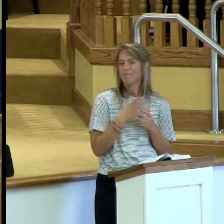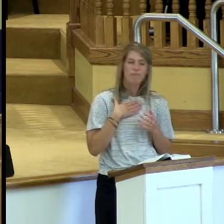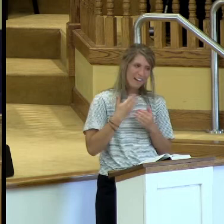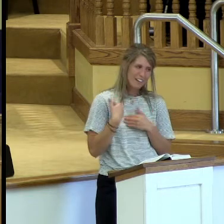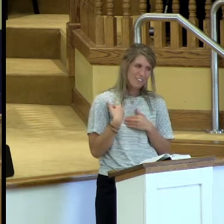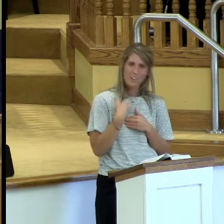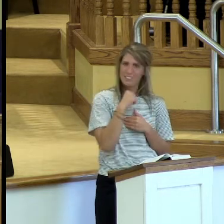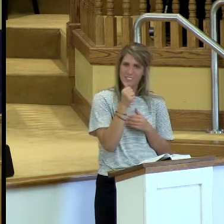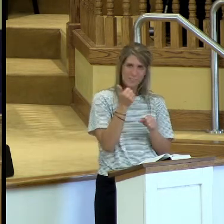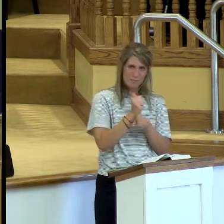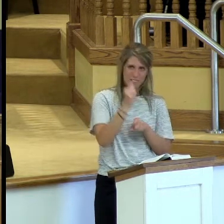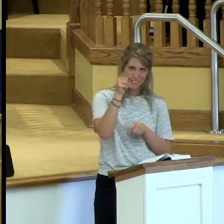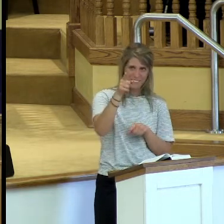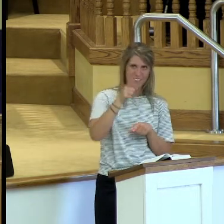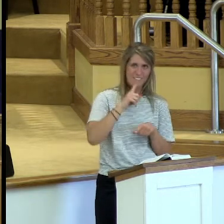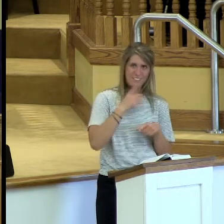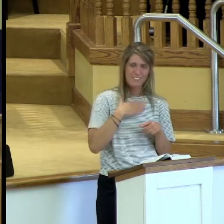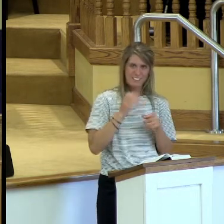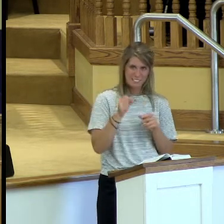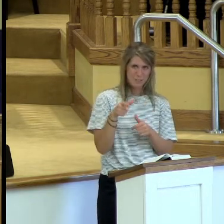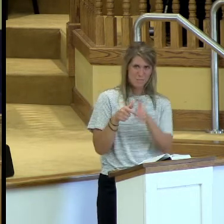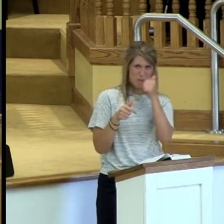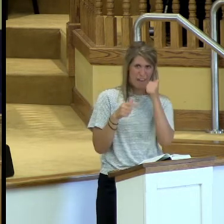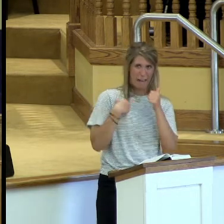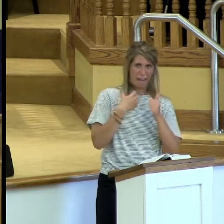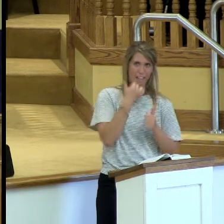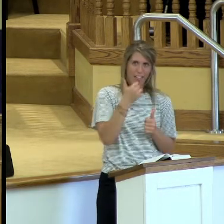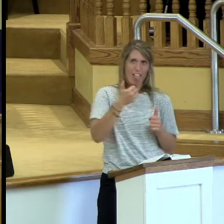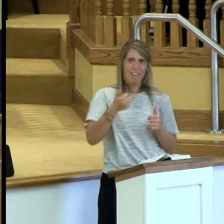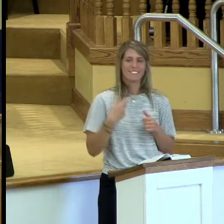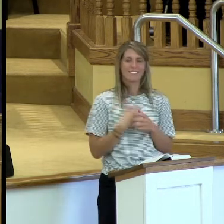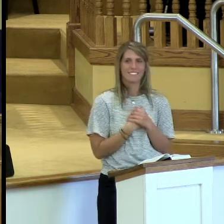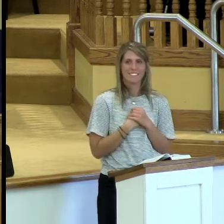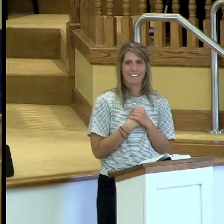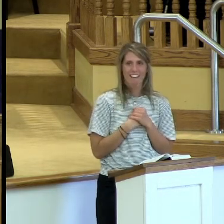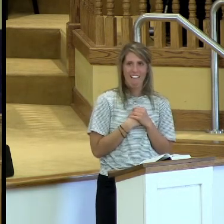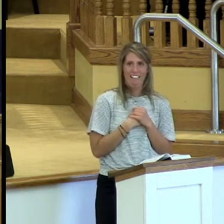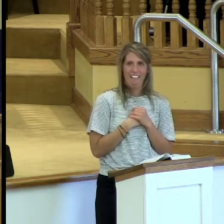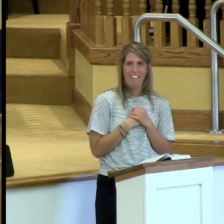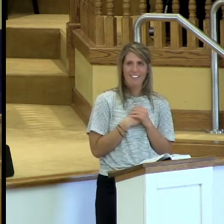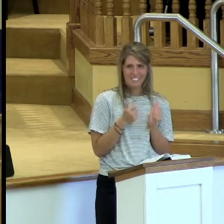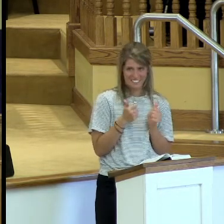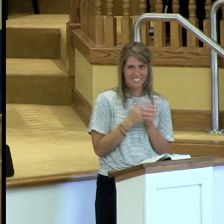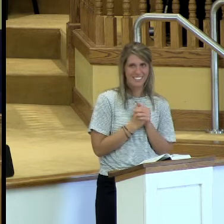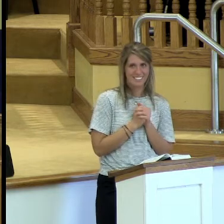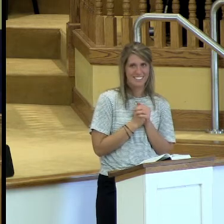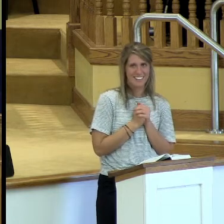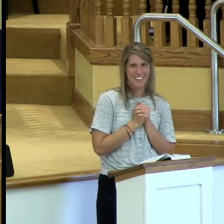It's my fault. Don't blame the people up there. Can y'all go back a slide? Because I can't, apparently.